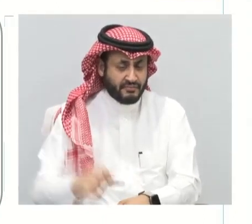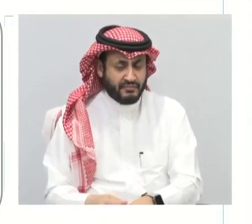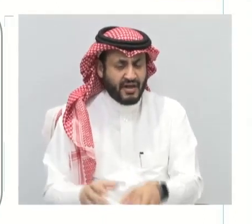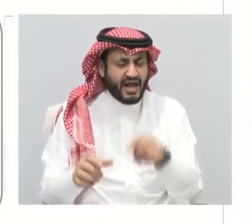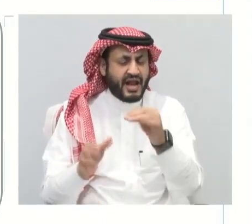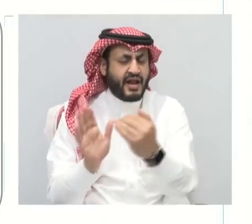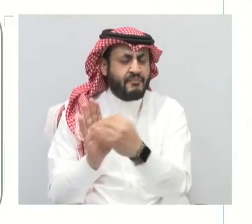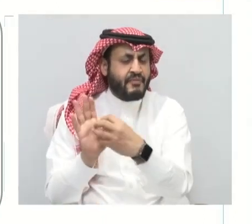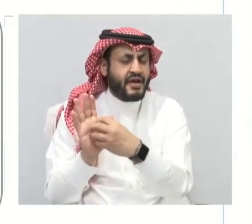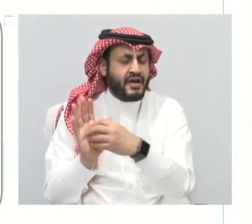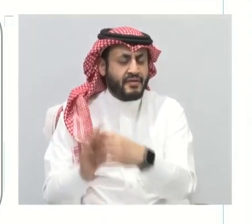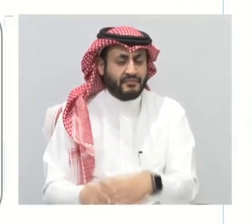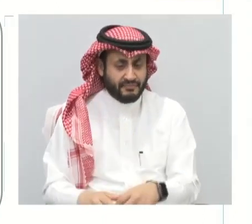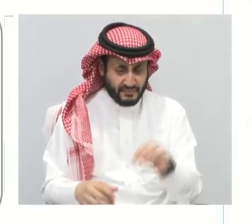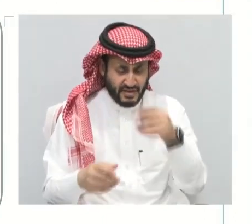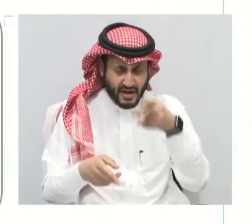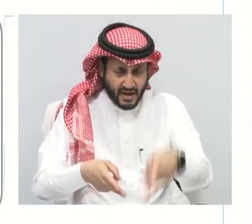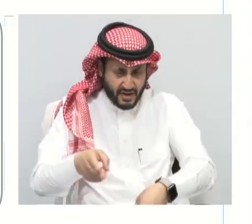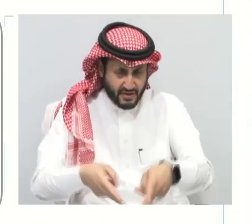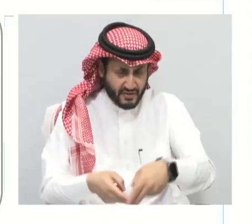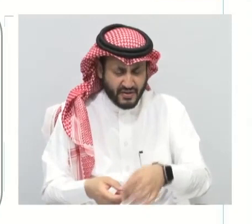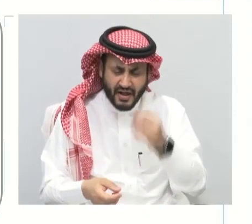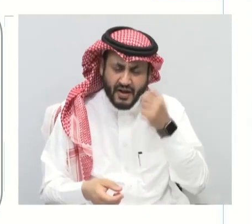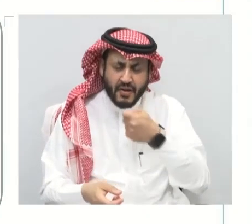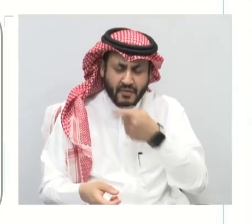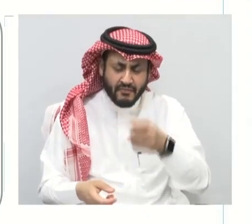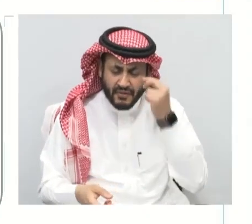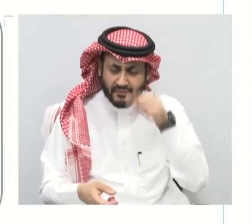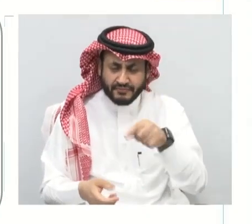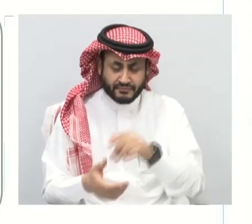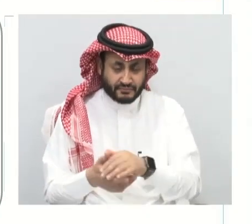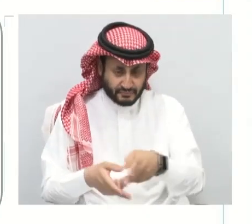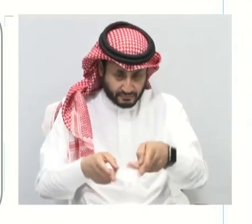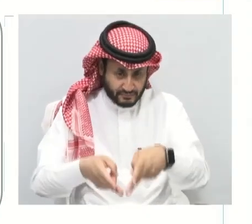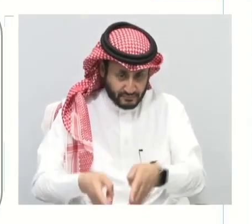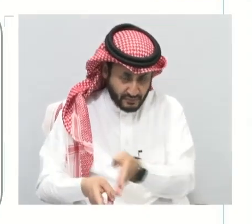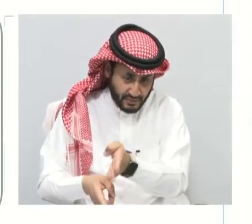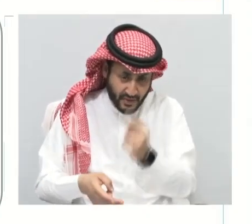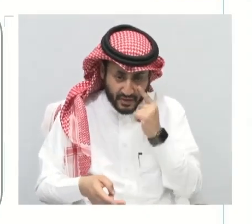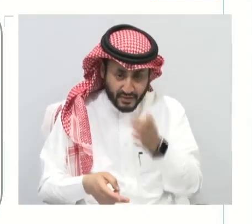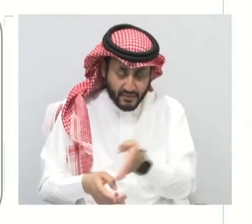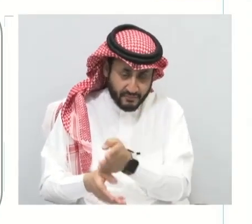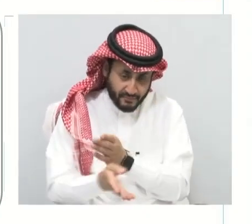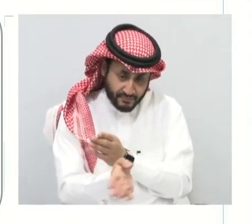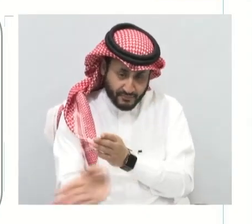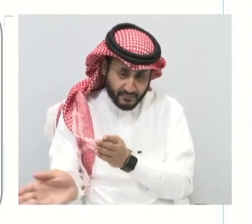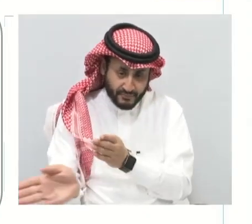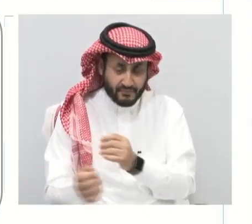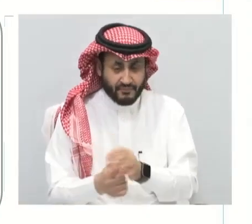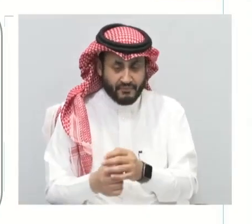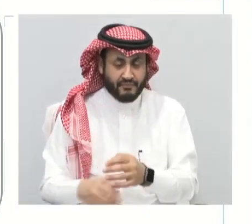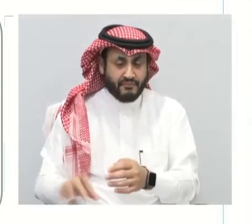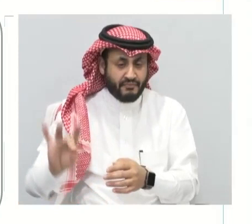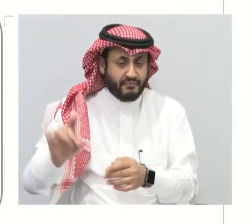Park Drive. It's easy to find. Just go south in Main Street. When you get to the lights, turn right onto 10th